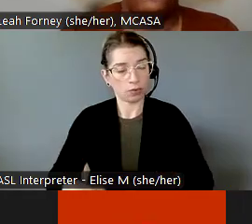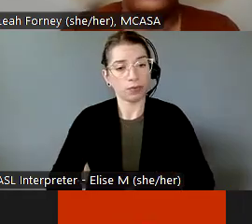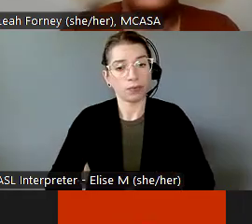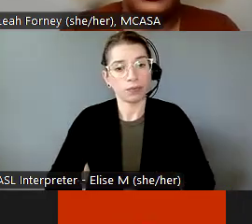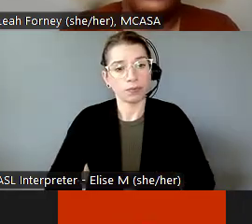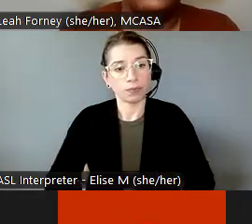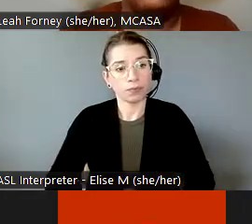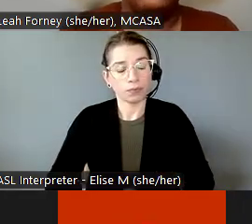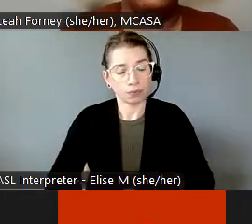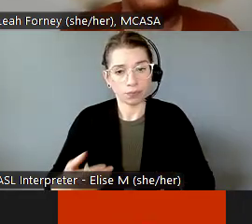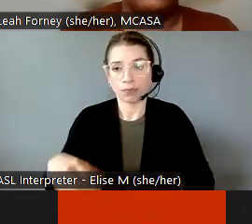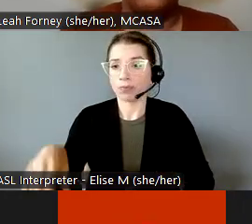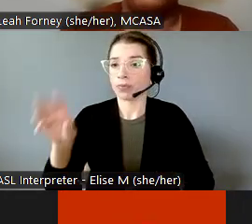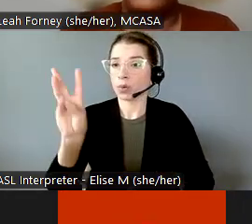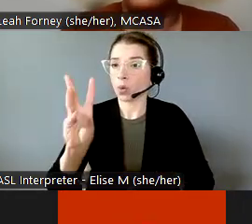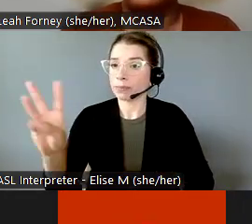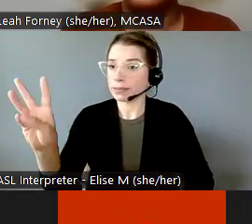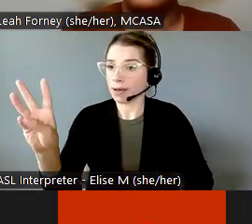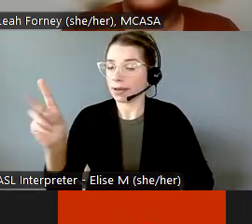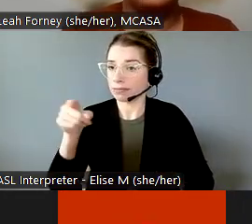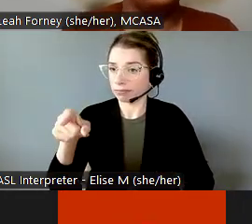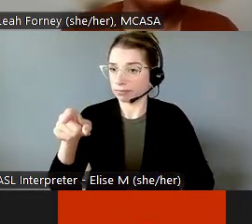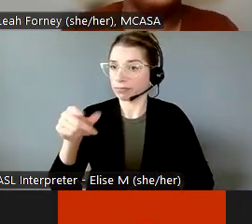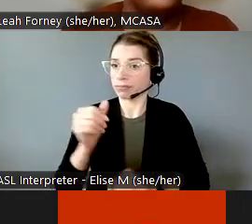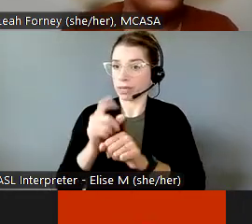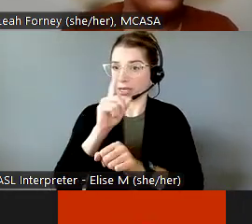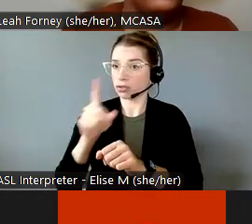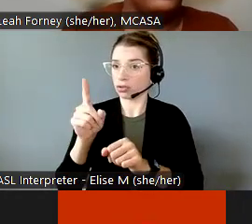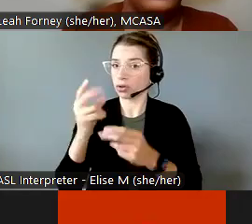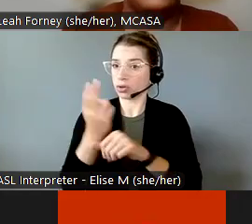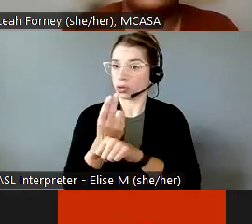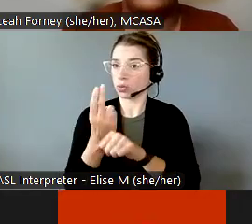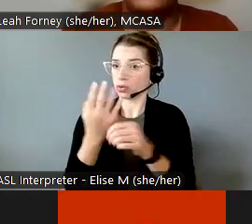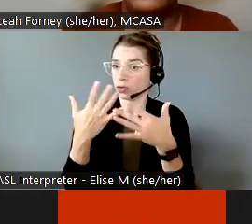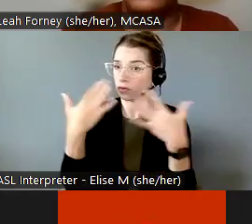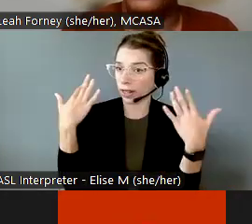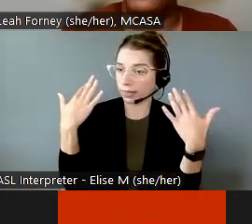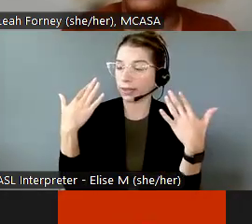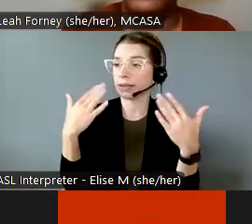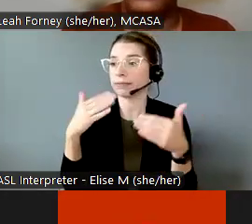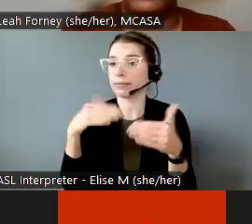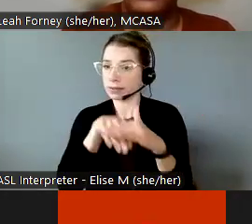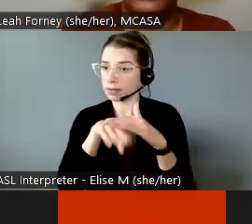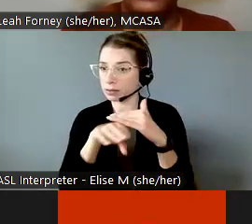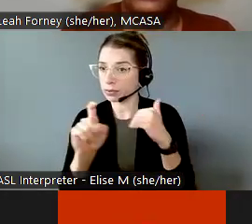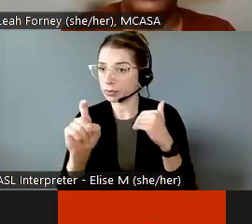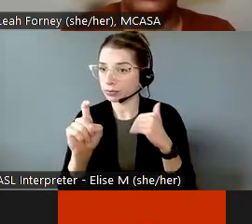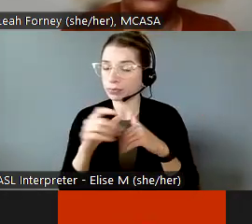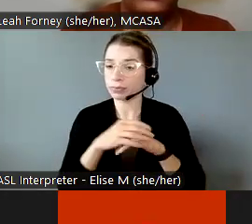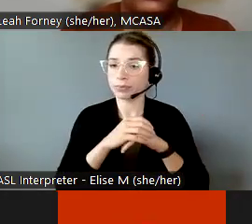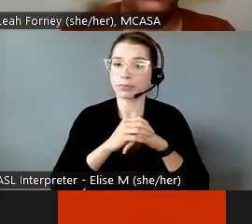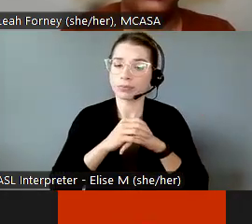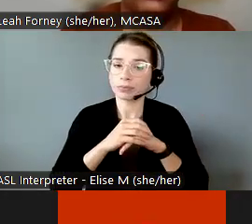For our website, are we making sure that it is user-friendly and easily accessible?